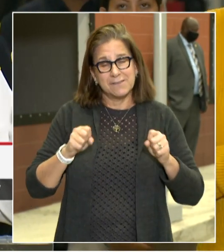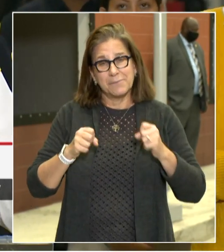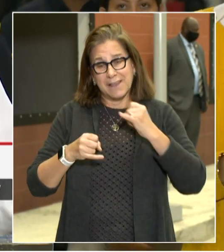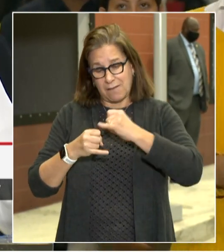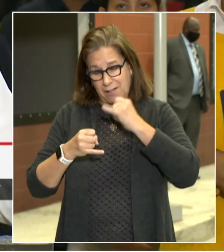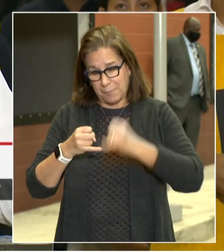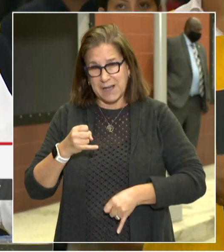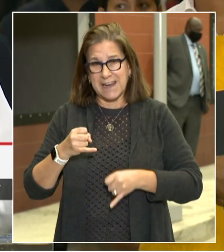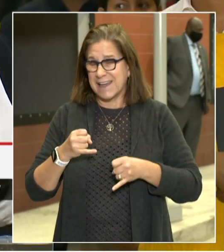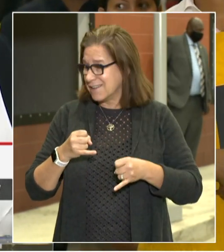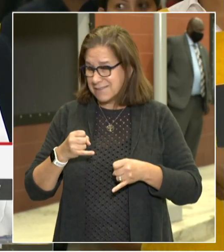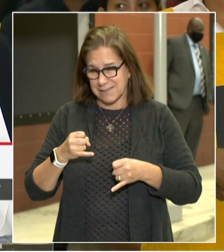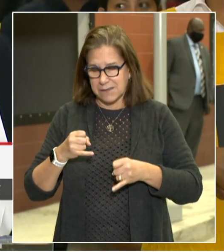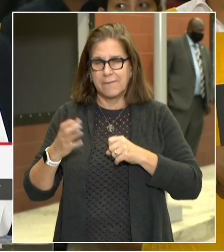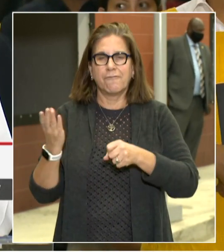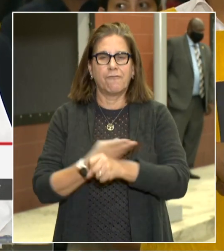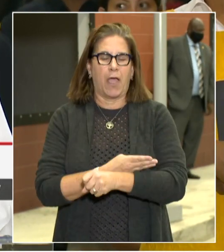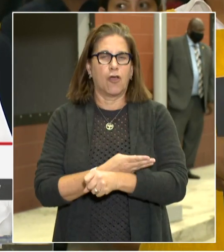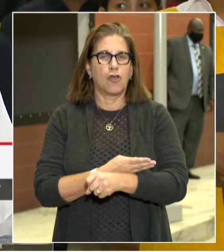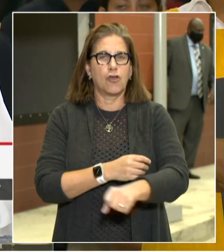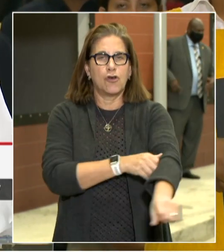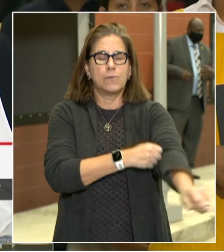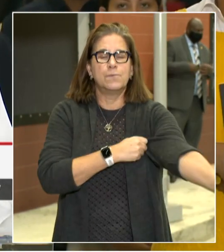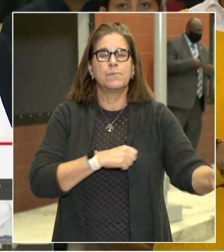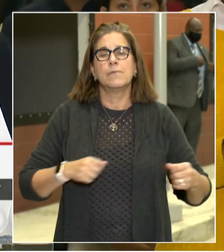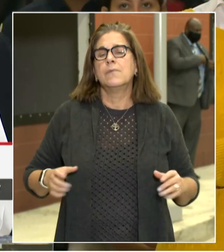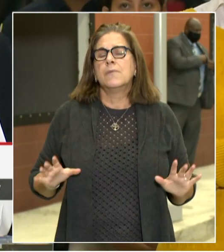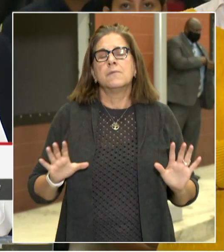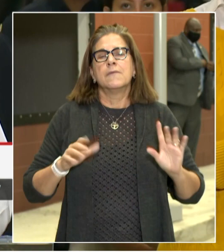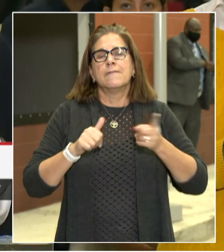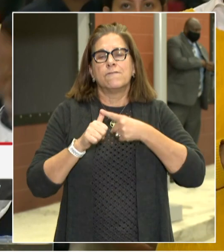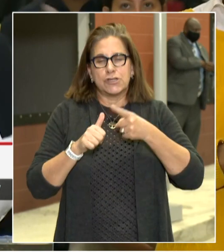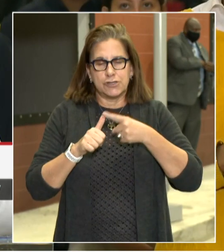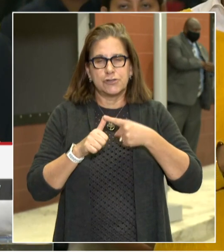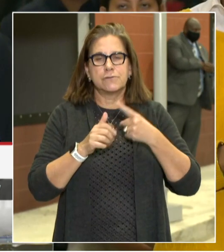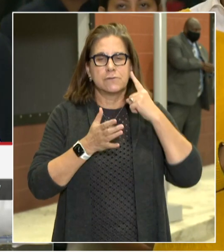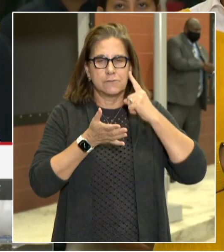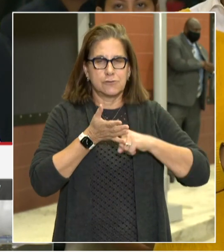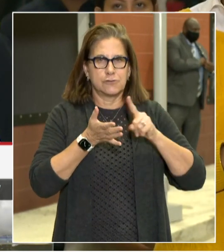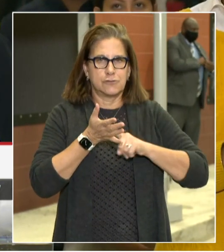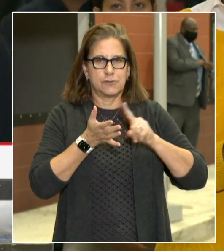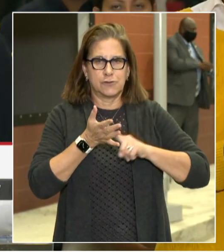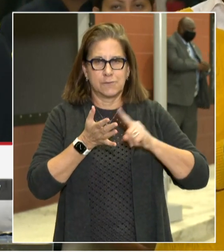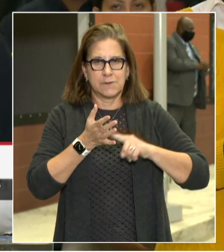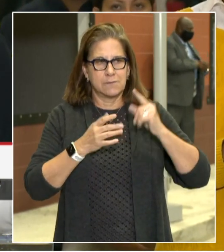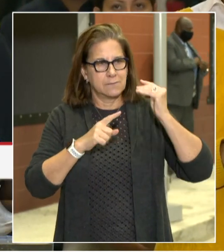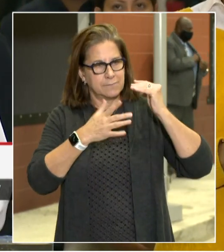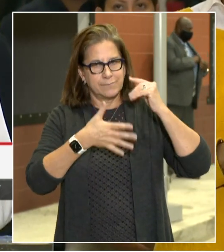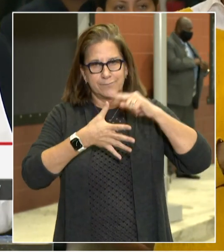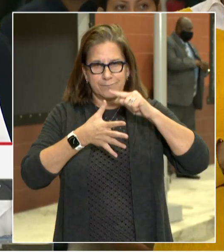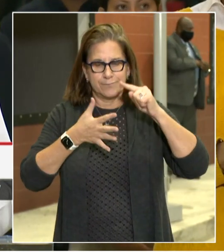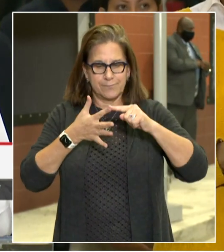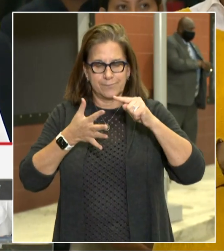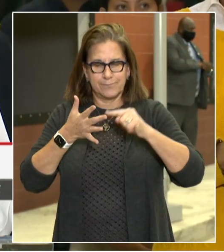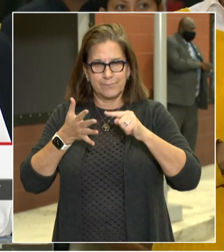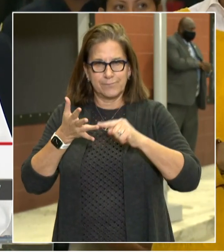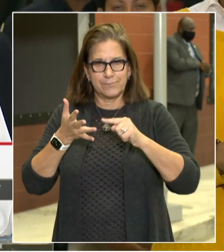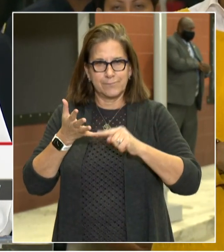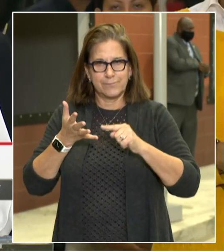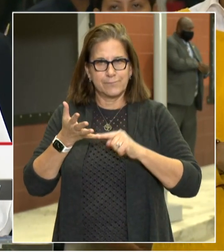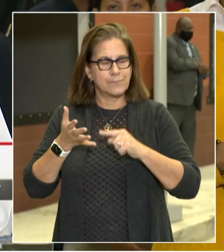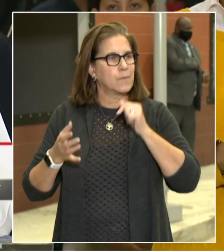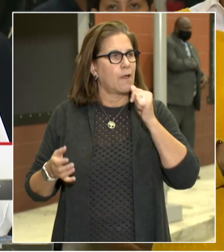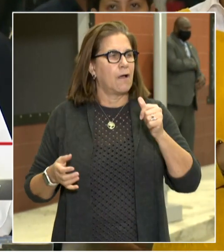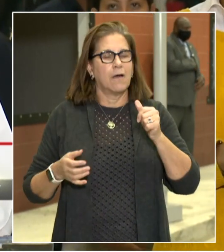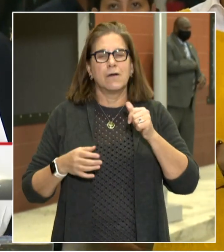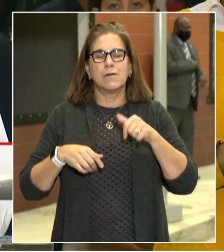happens as soon as it possibly can to make sure that we have the best possible outcome, not just for the person that we're engaged with, but also for our city,